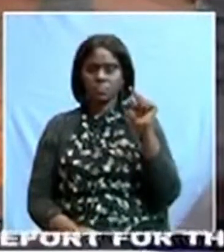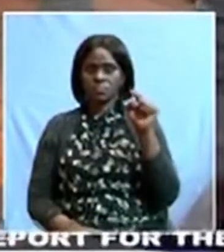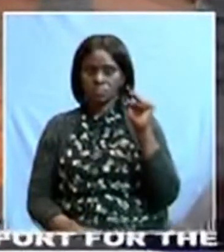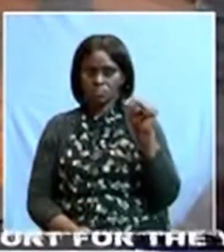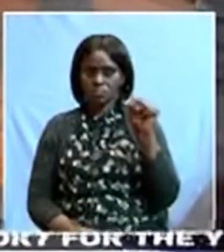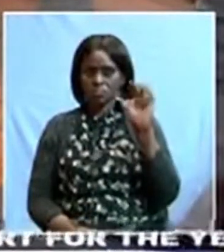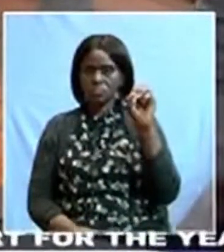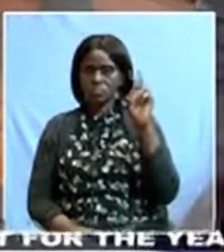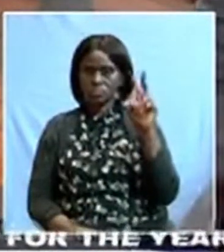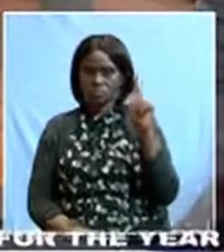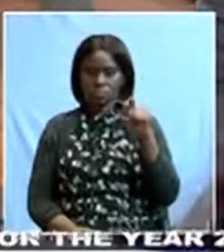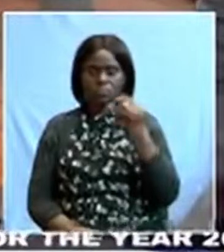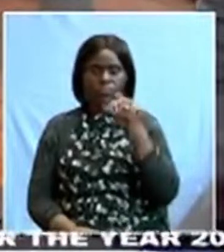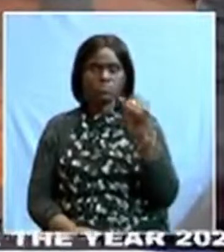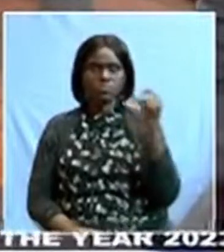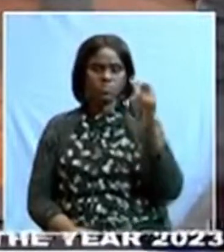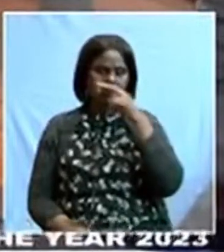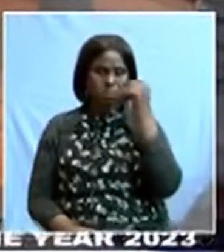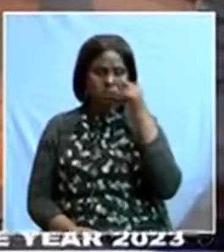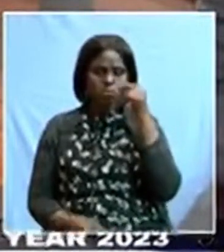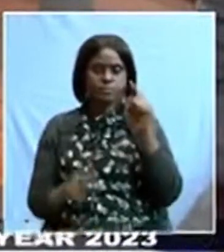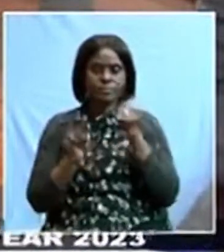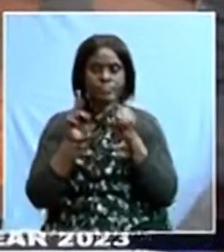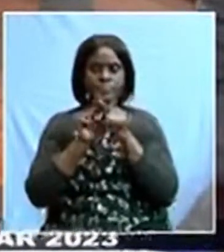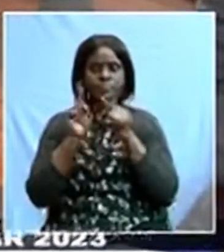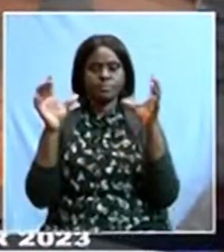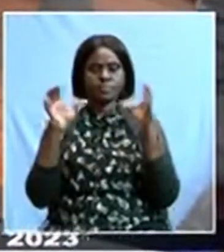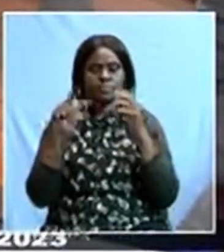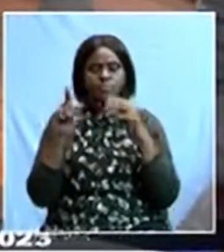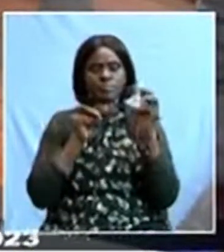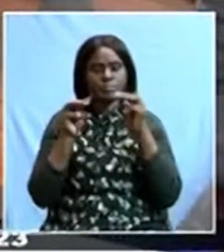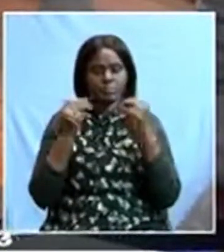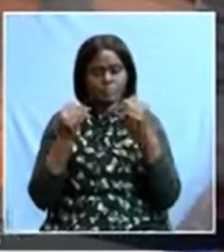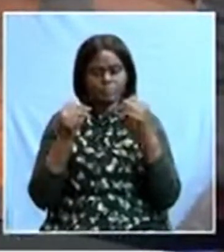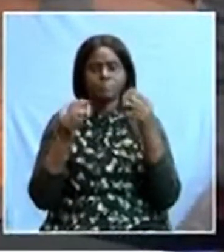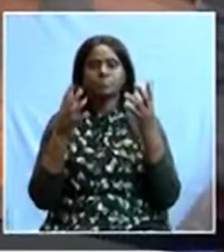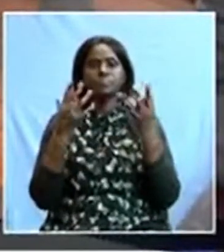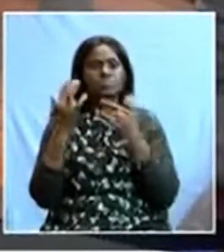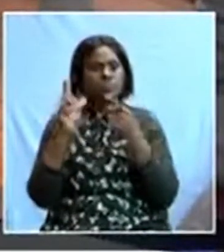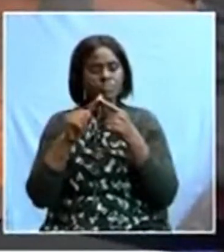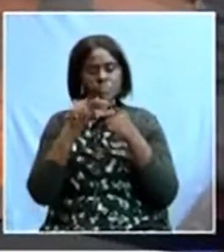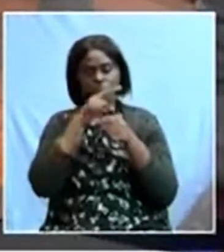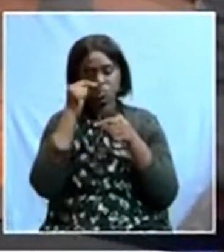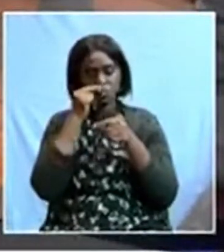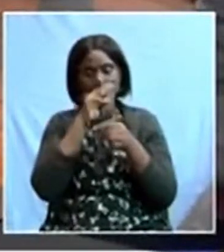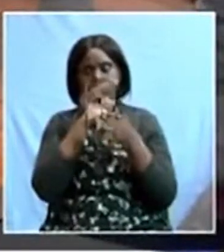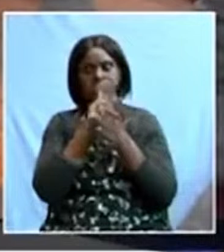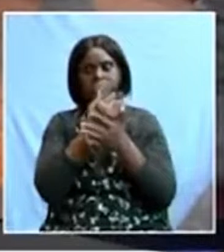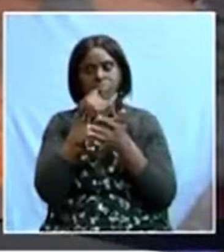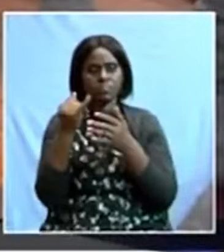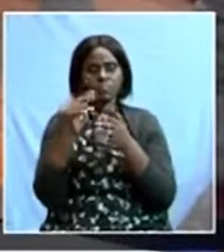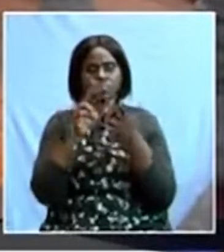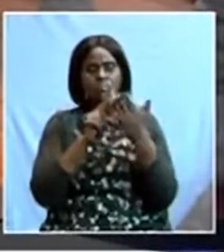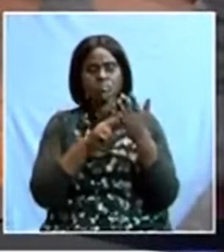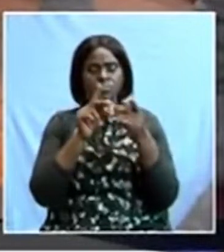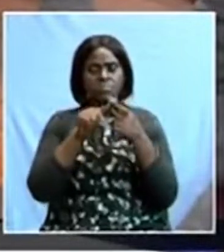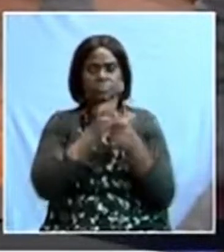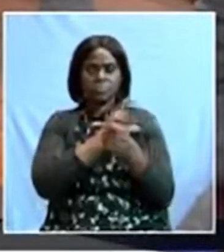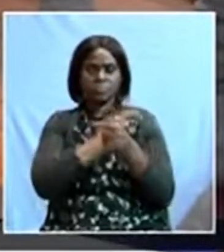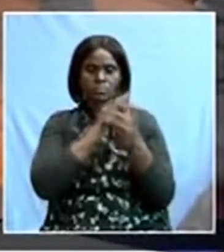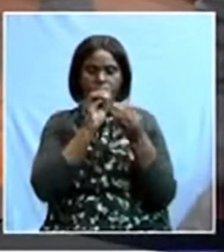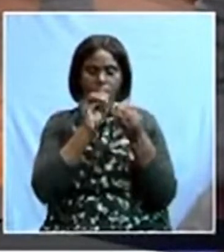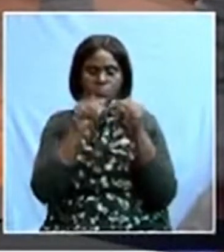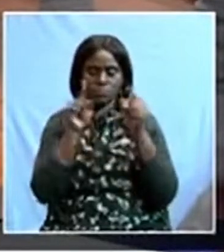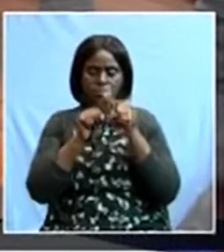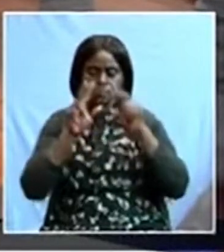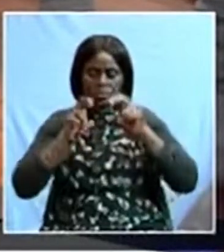53,013.20 are items which were stolen. The council management wishes to state that the stolen items were reported to the police and